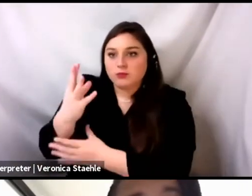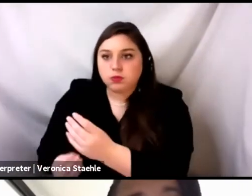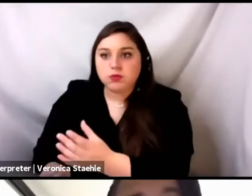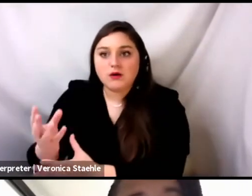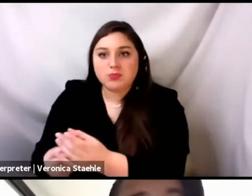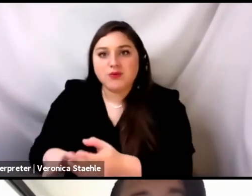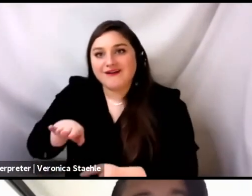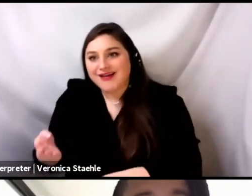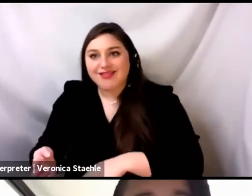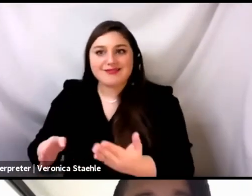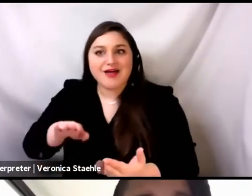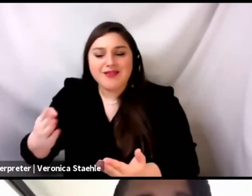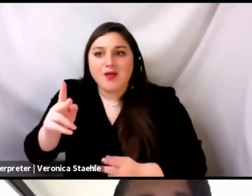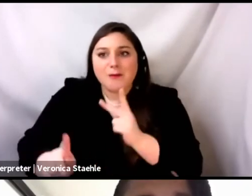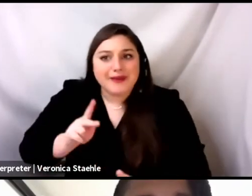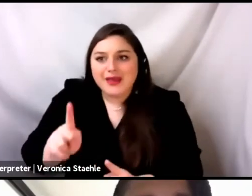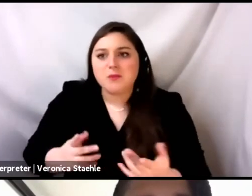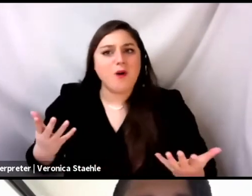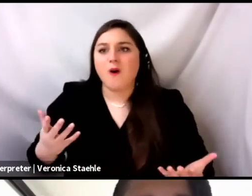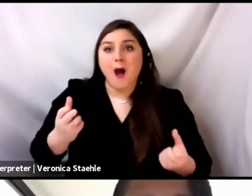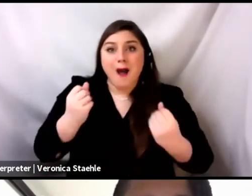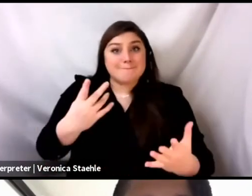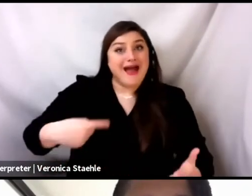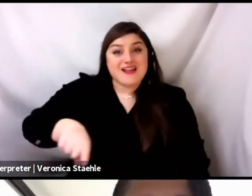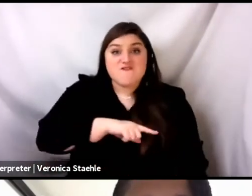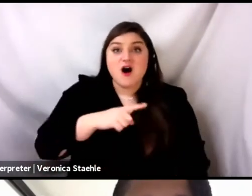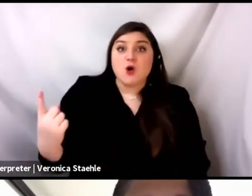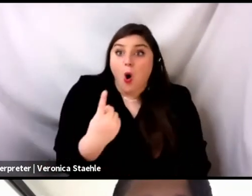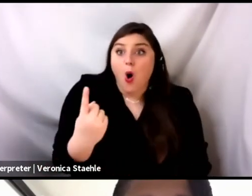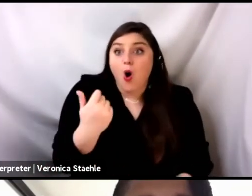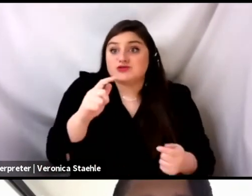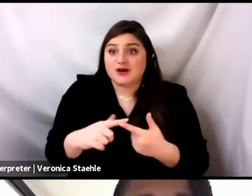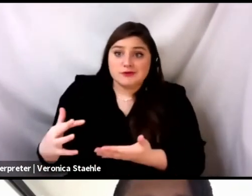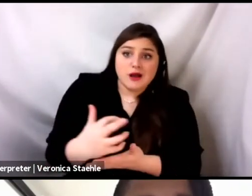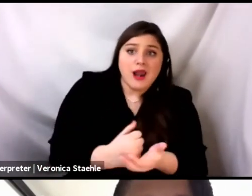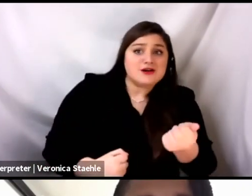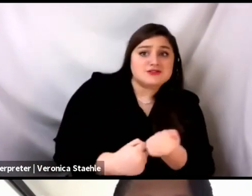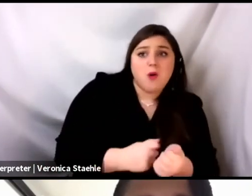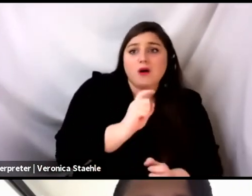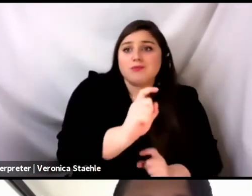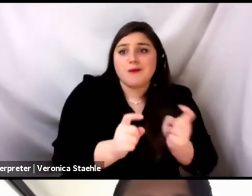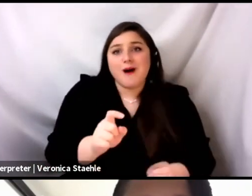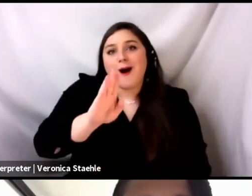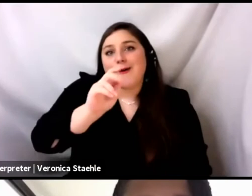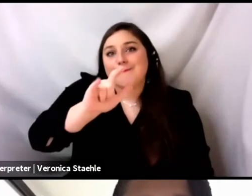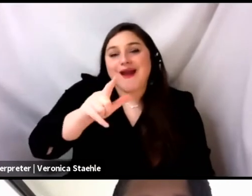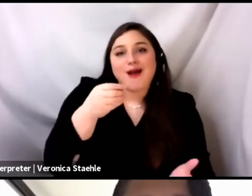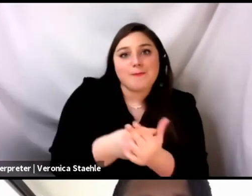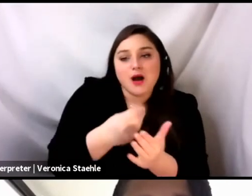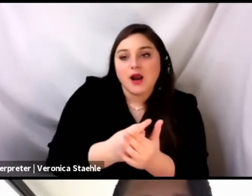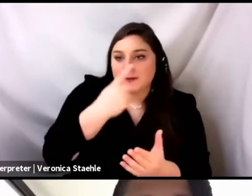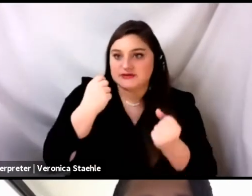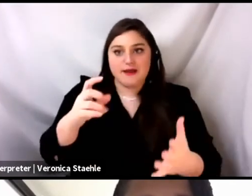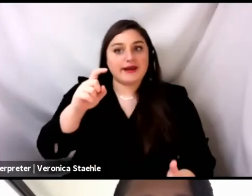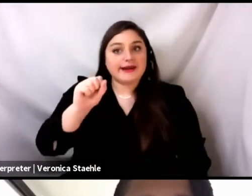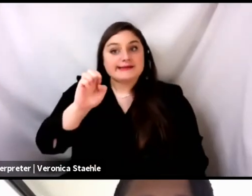bail money. You know, like each of us is like putting $20, our $20 into a GoFundMe to get bail money for a sex worker, or